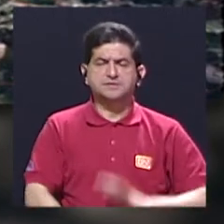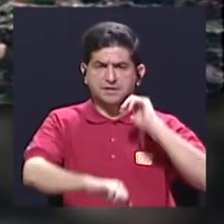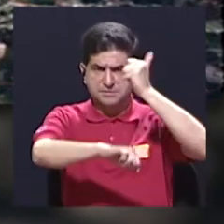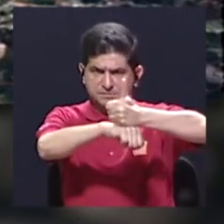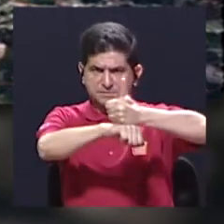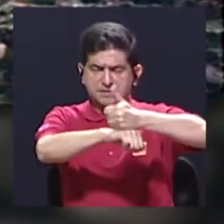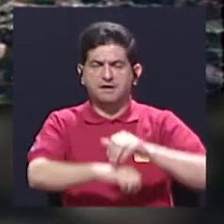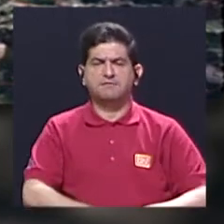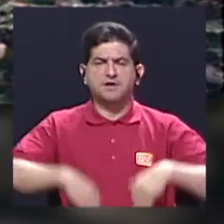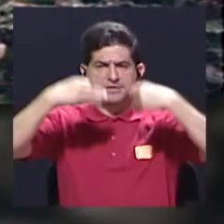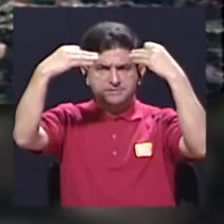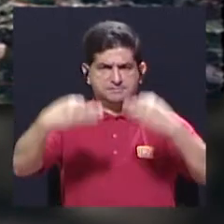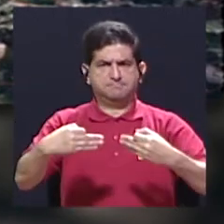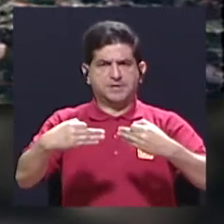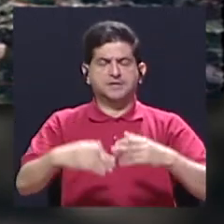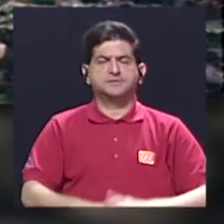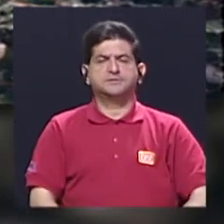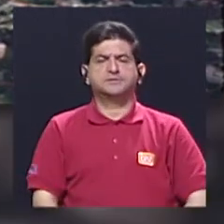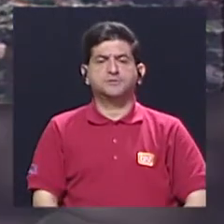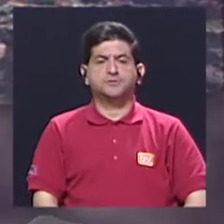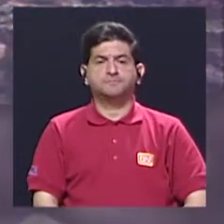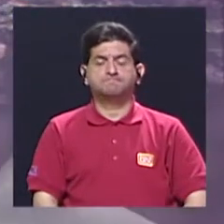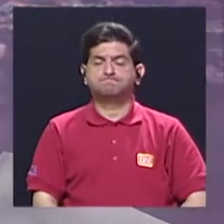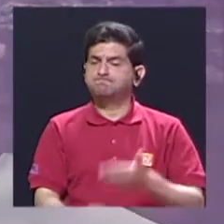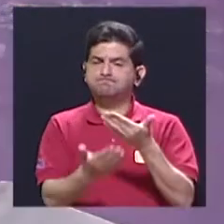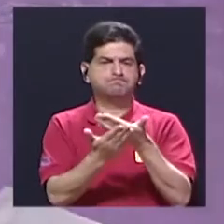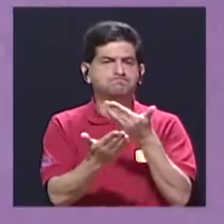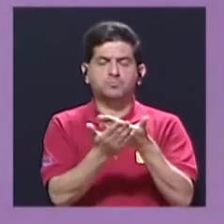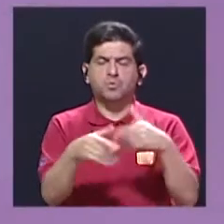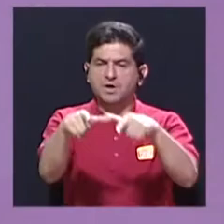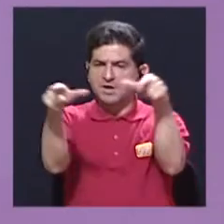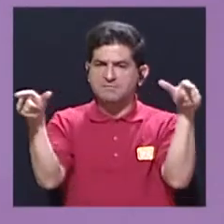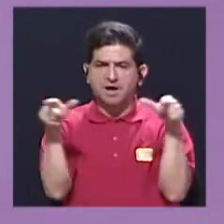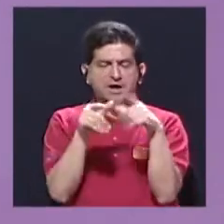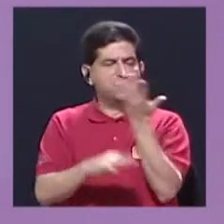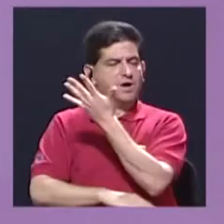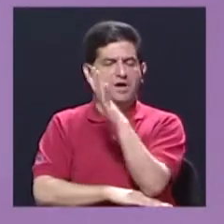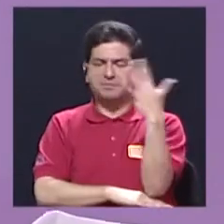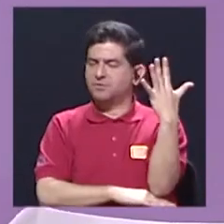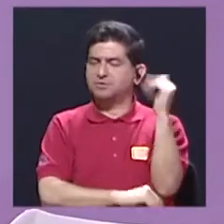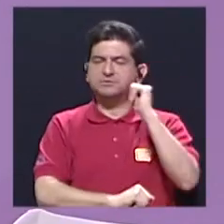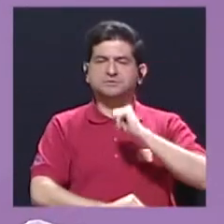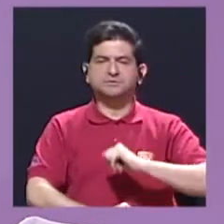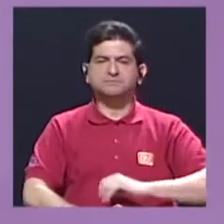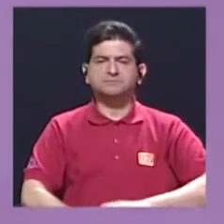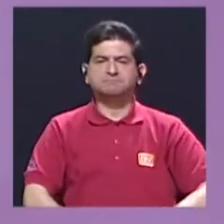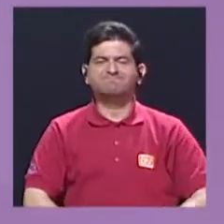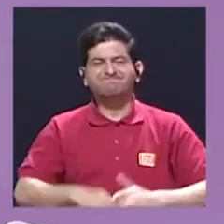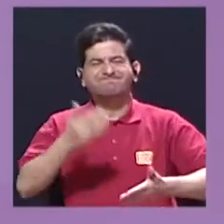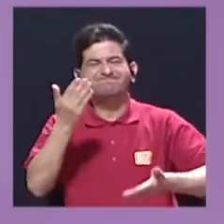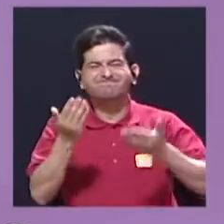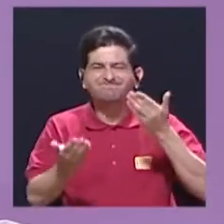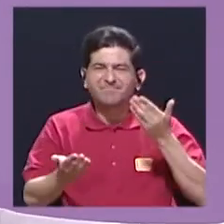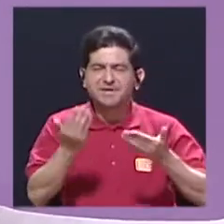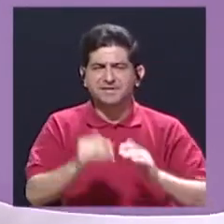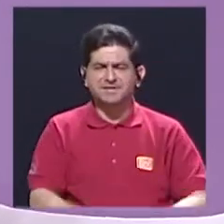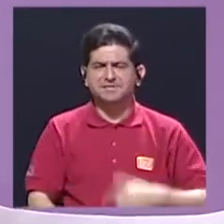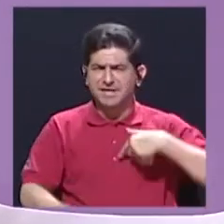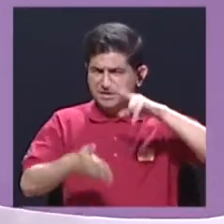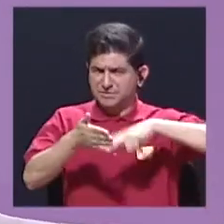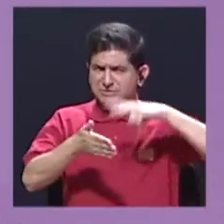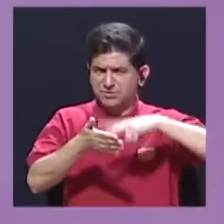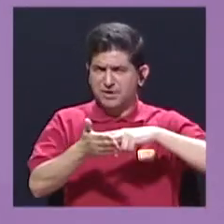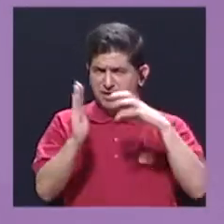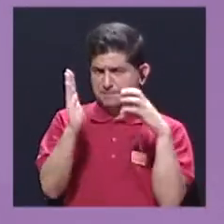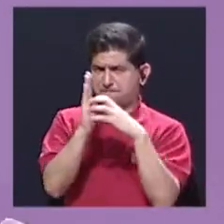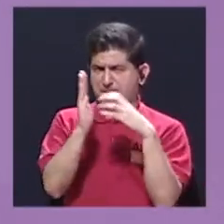la resolución en donde da por hecho probado que la propiedad es un bosque. Tal vez puedo leer este